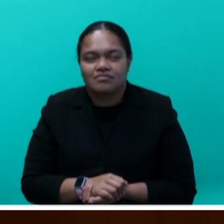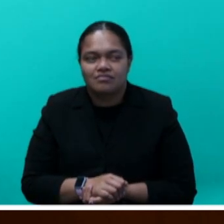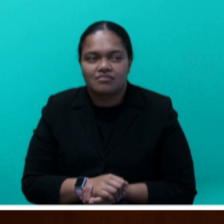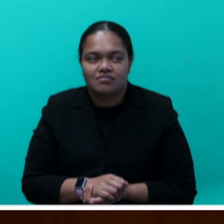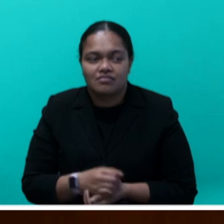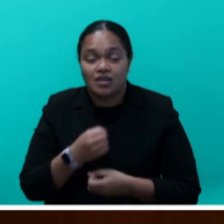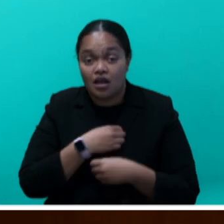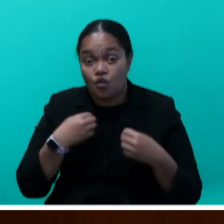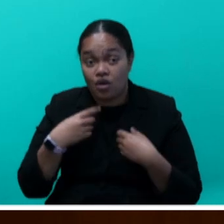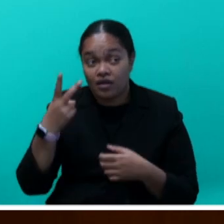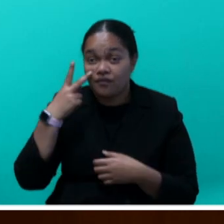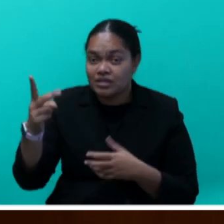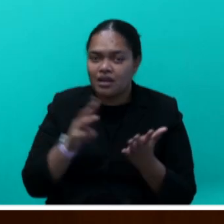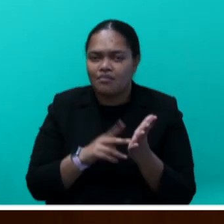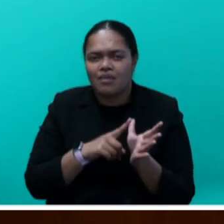Our visit to Malipo